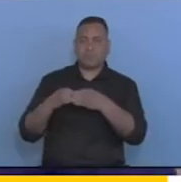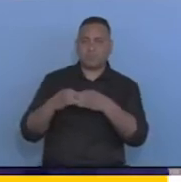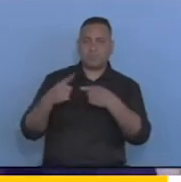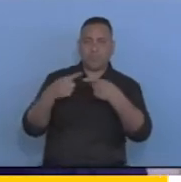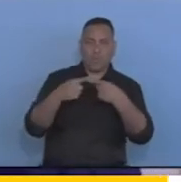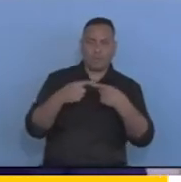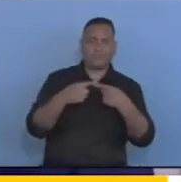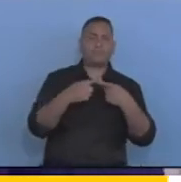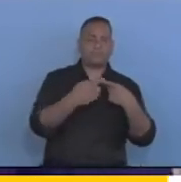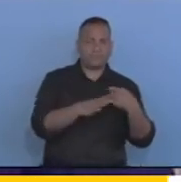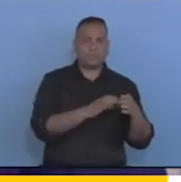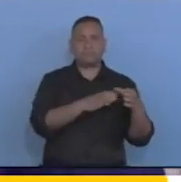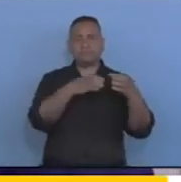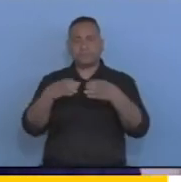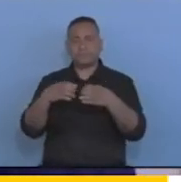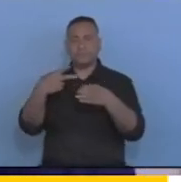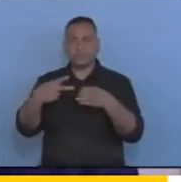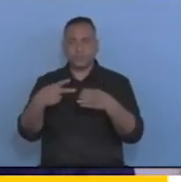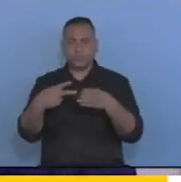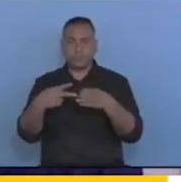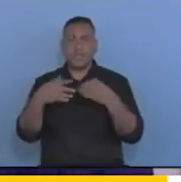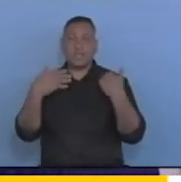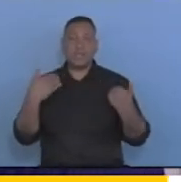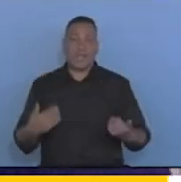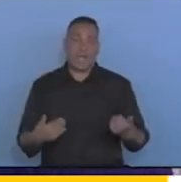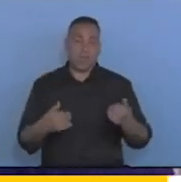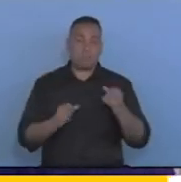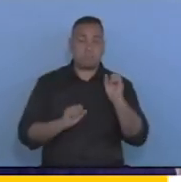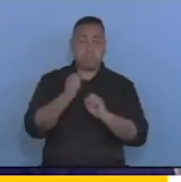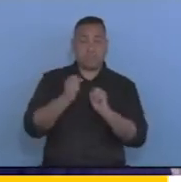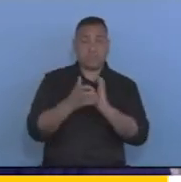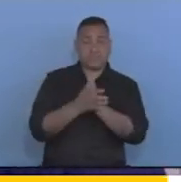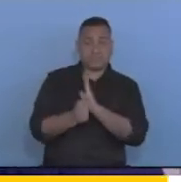then motor skills. Now, of course, all of this, or motor